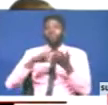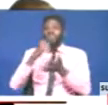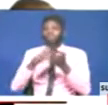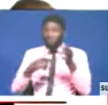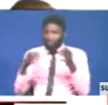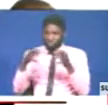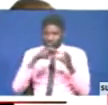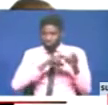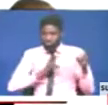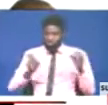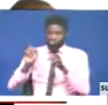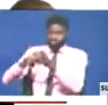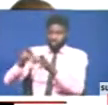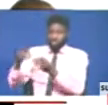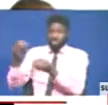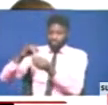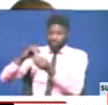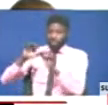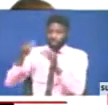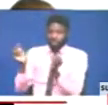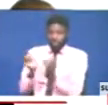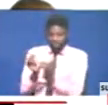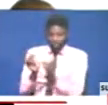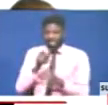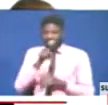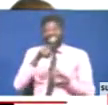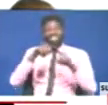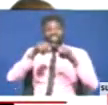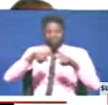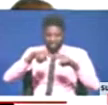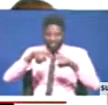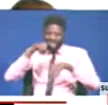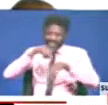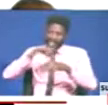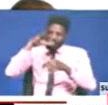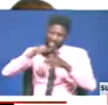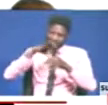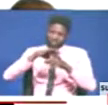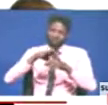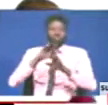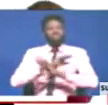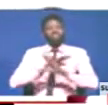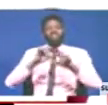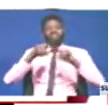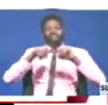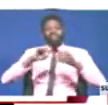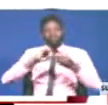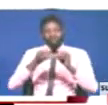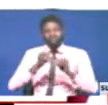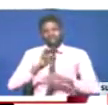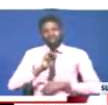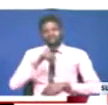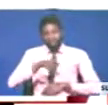minority. Whether a side is majority or minority is defined at election, based on the numbers of MPs a party or